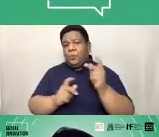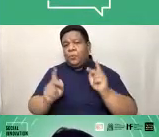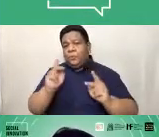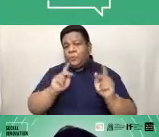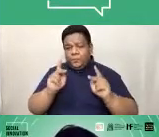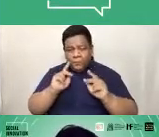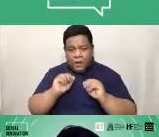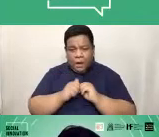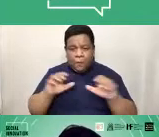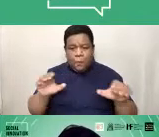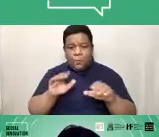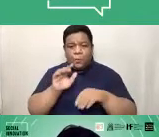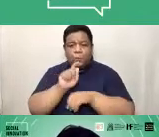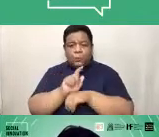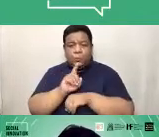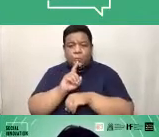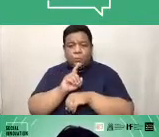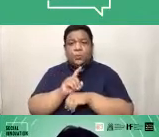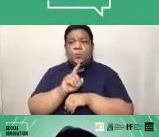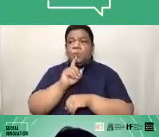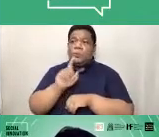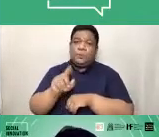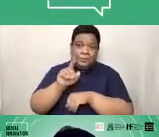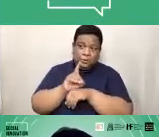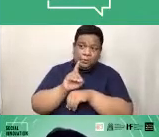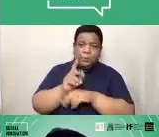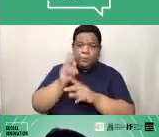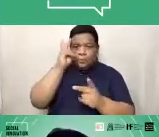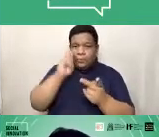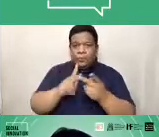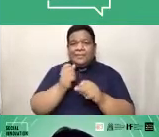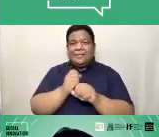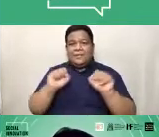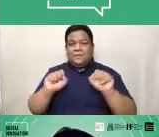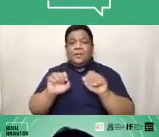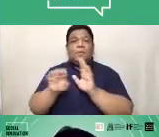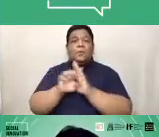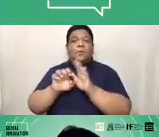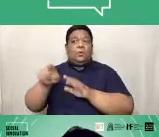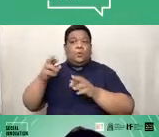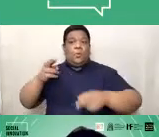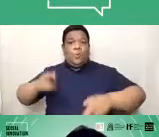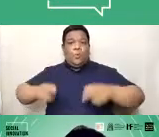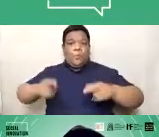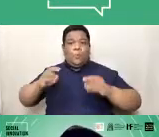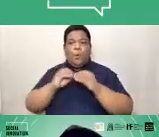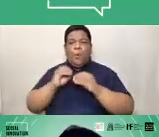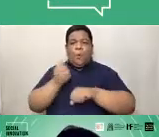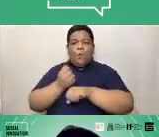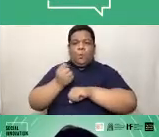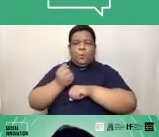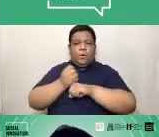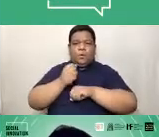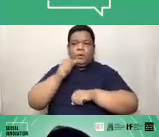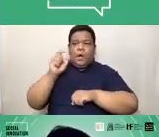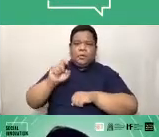these tasks usually are in the context of safety, because robots, for example, are much more robust and are not subject to the